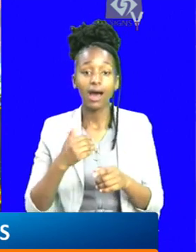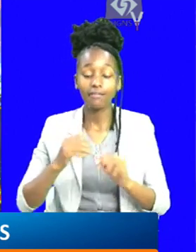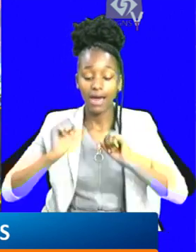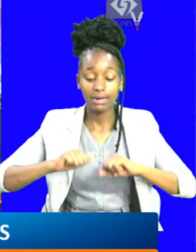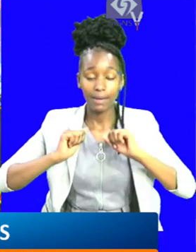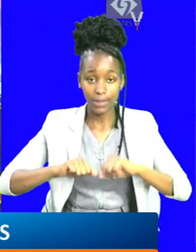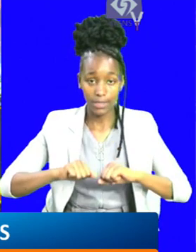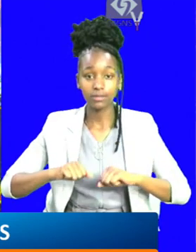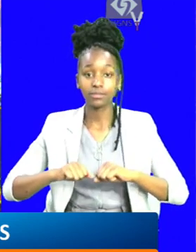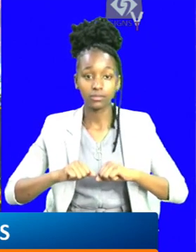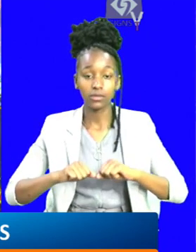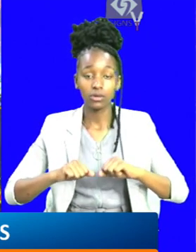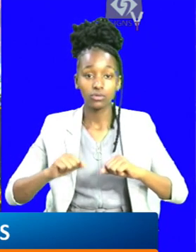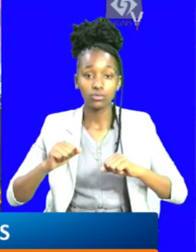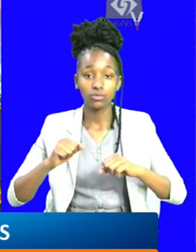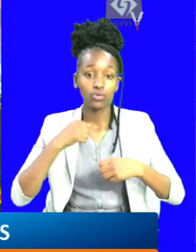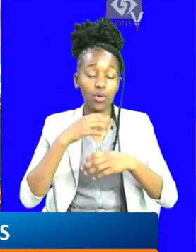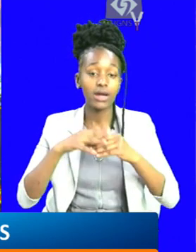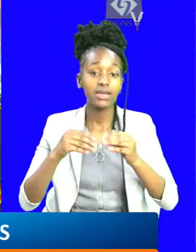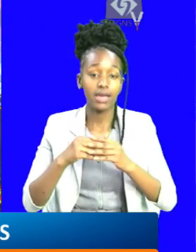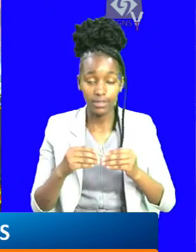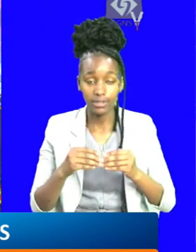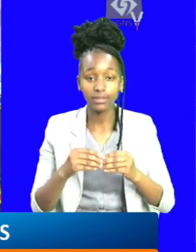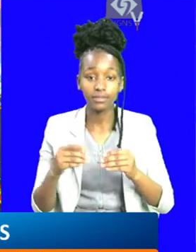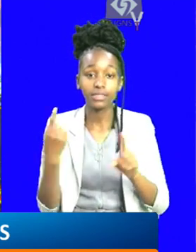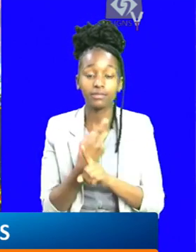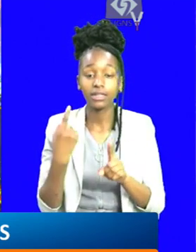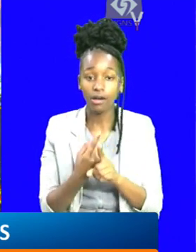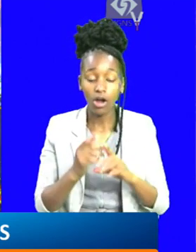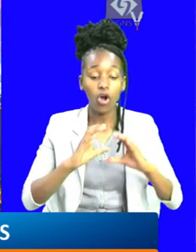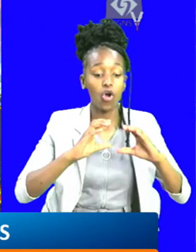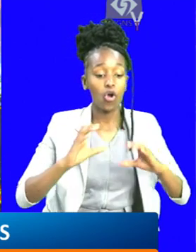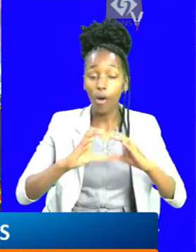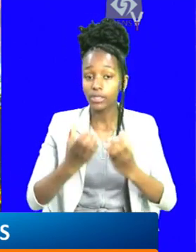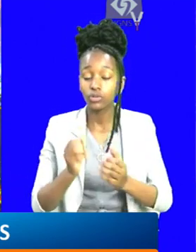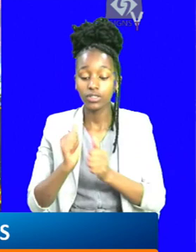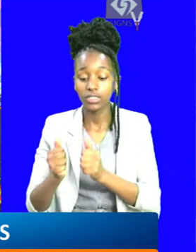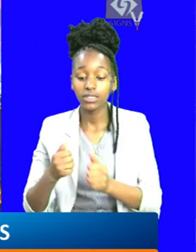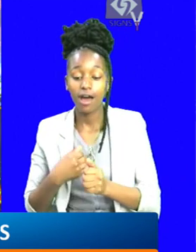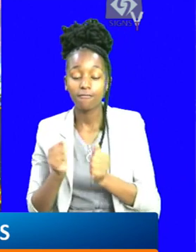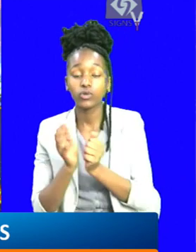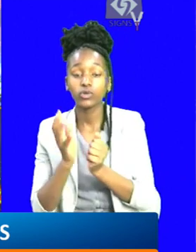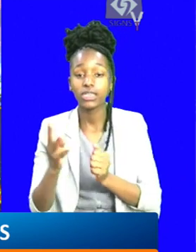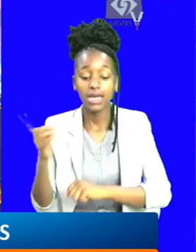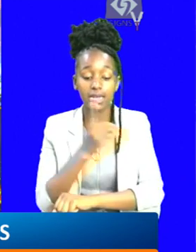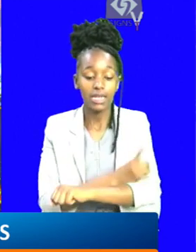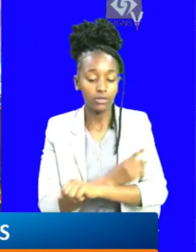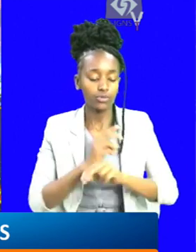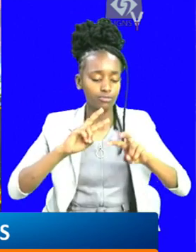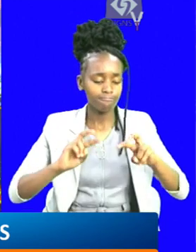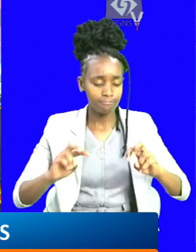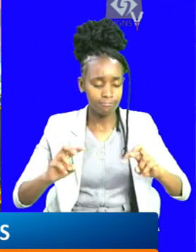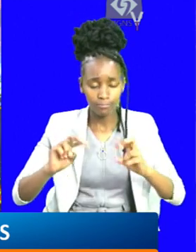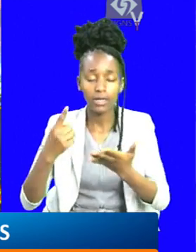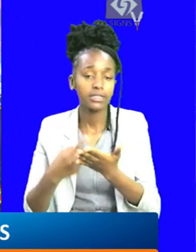team would be established to look into the concerns raised by the drivers. Murkomen said following a meeting